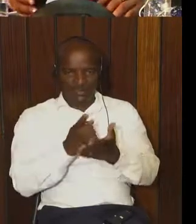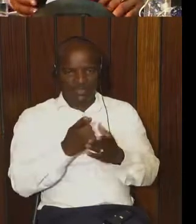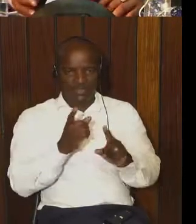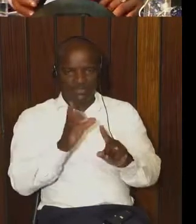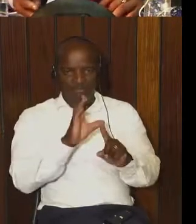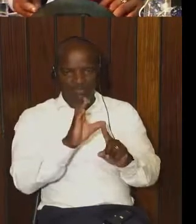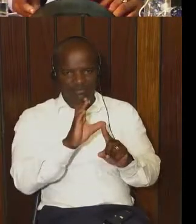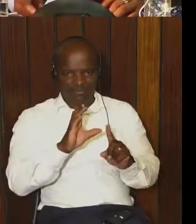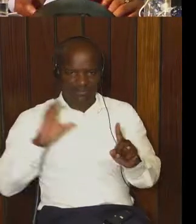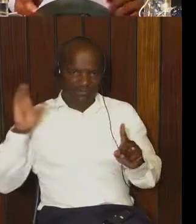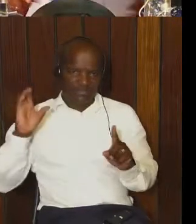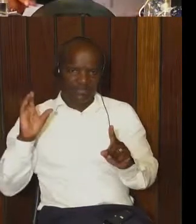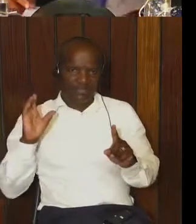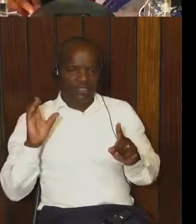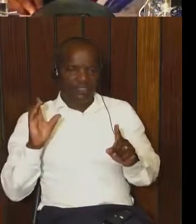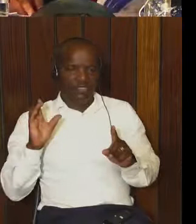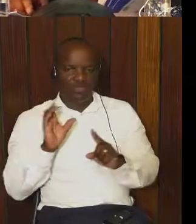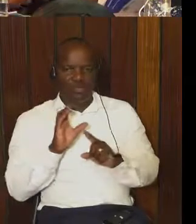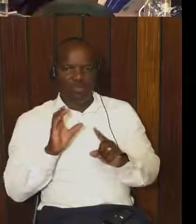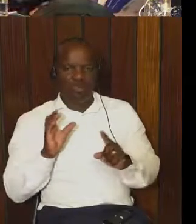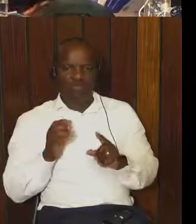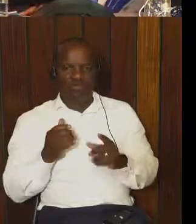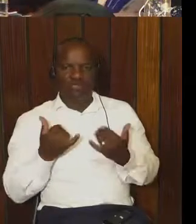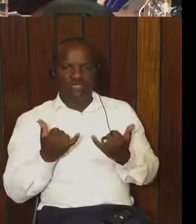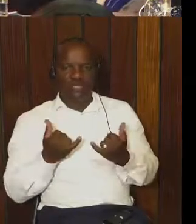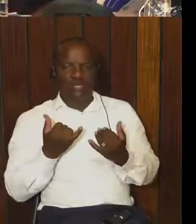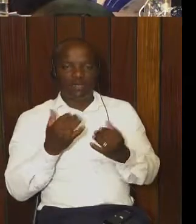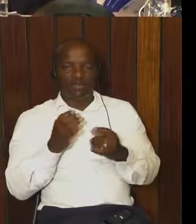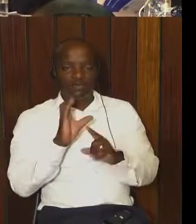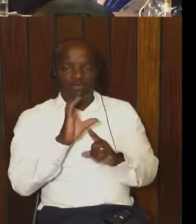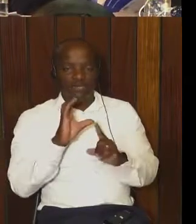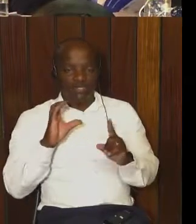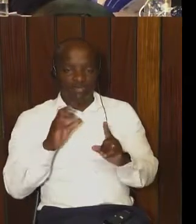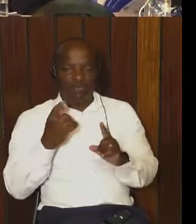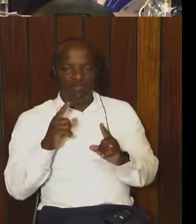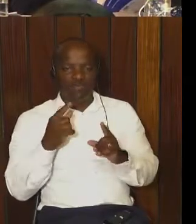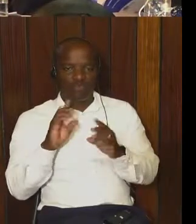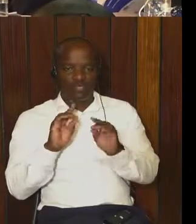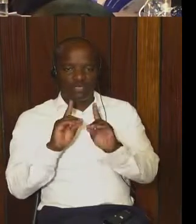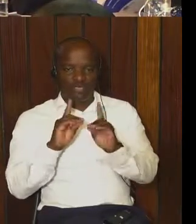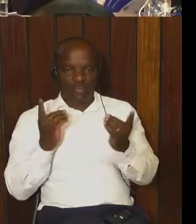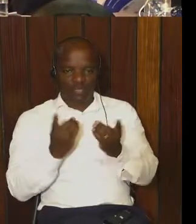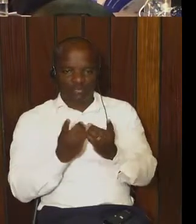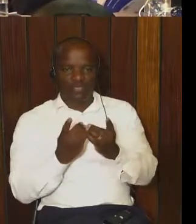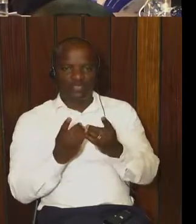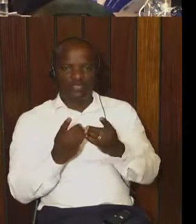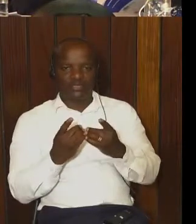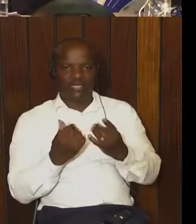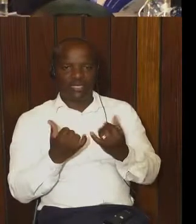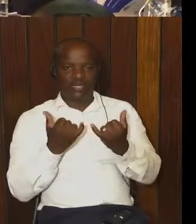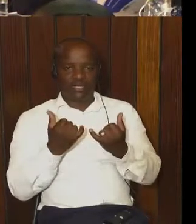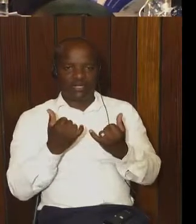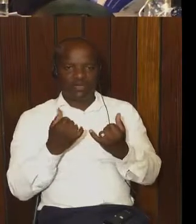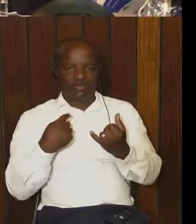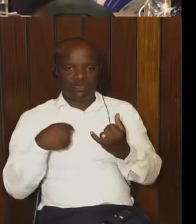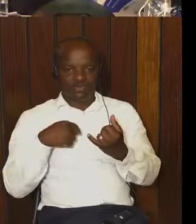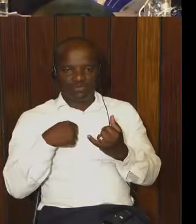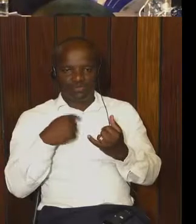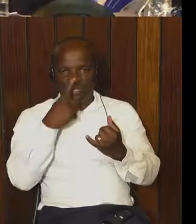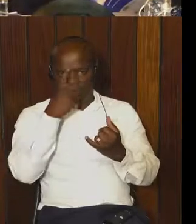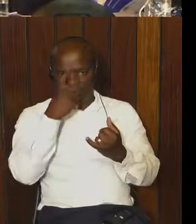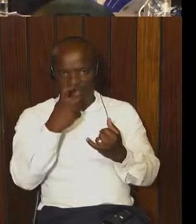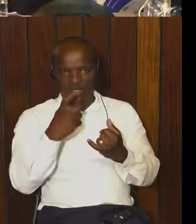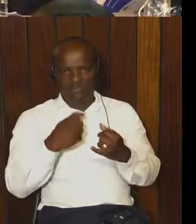concurrence, currently as it stands, that concurrence has been withdrawn for the department to go out on tender. But we believe, Chair, what we have done in the